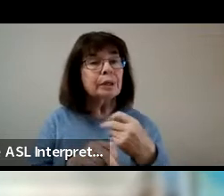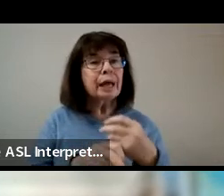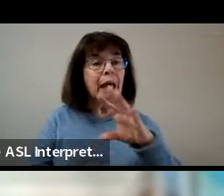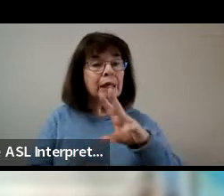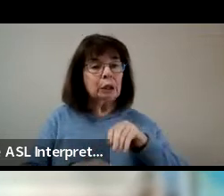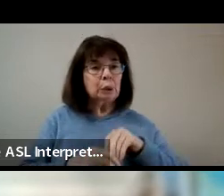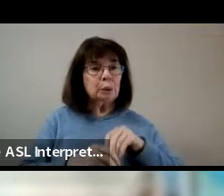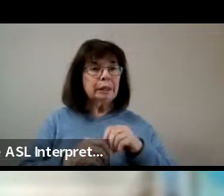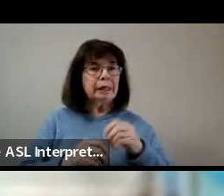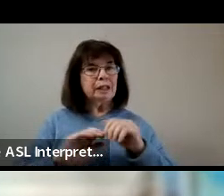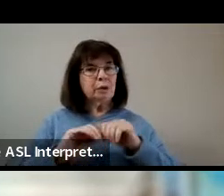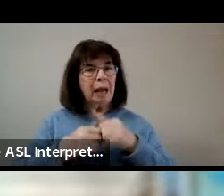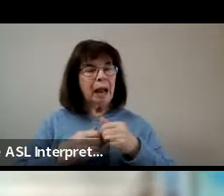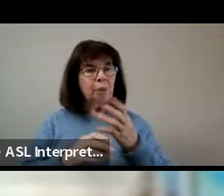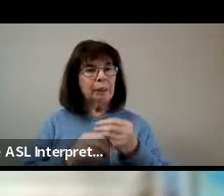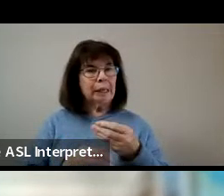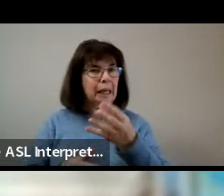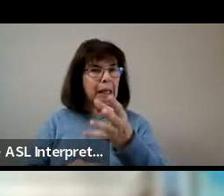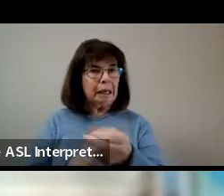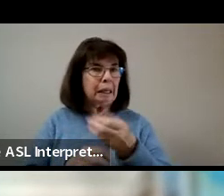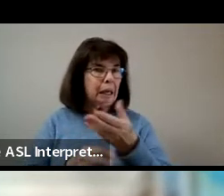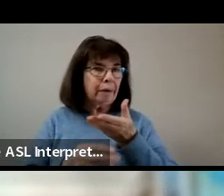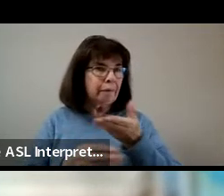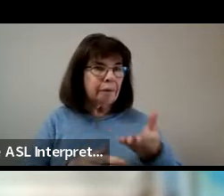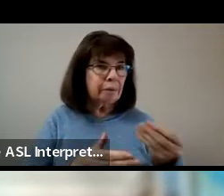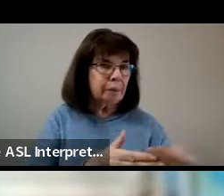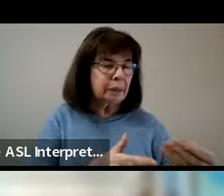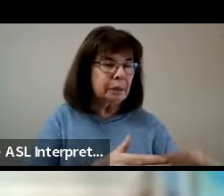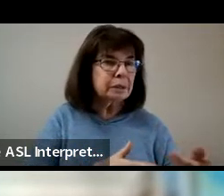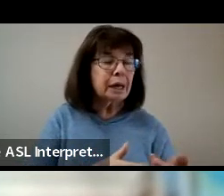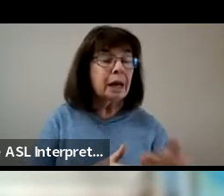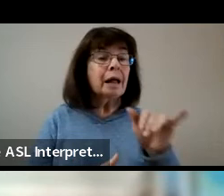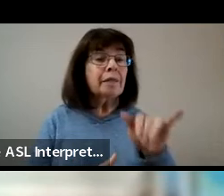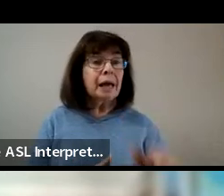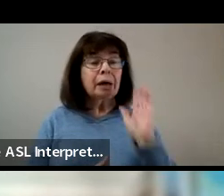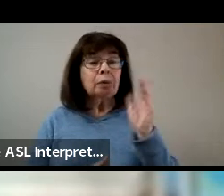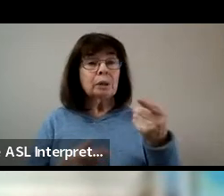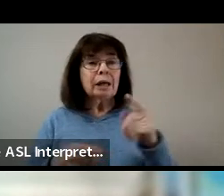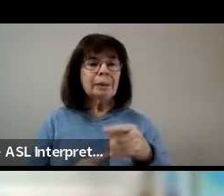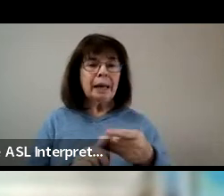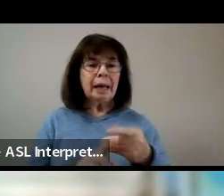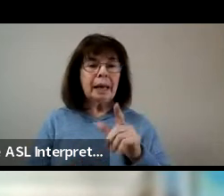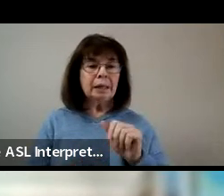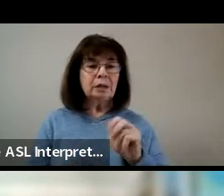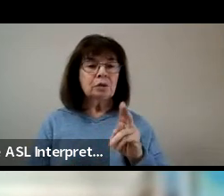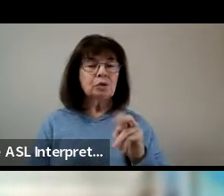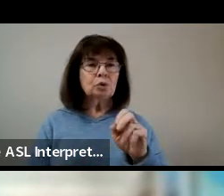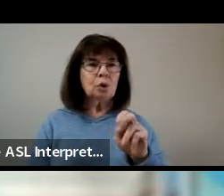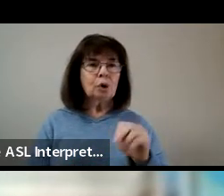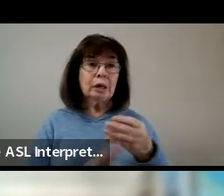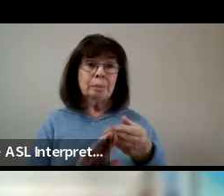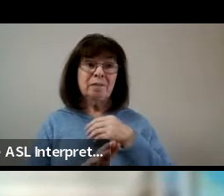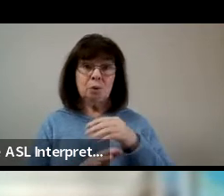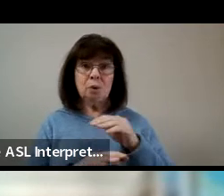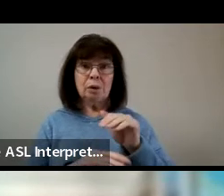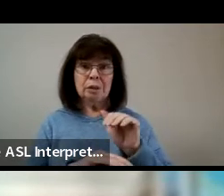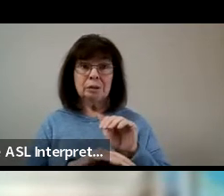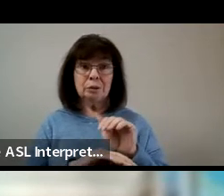procurement. That is going to be happening. And Lauren, before the night is over, if we can get the